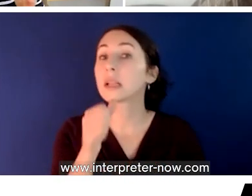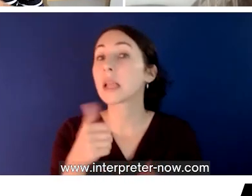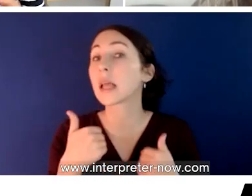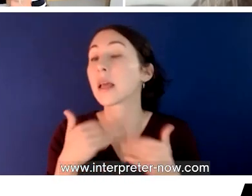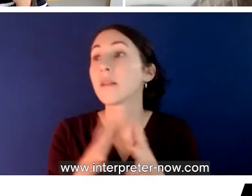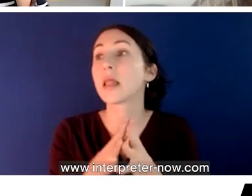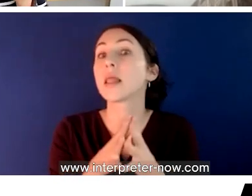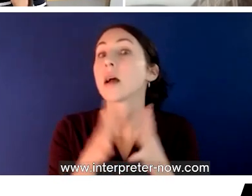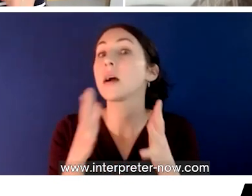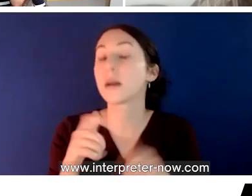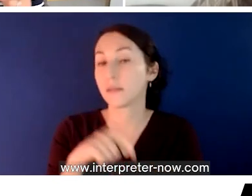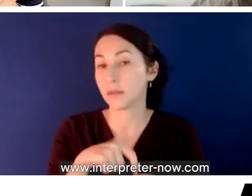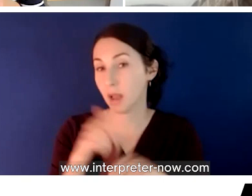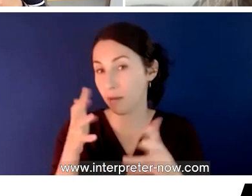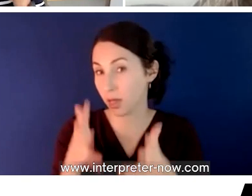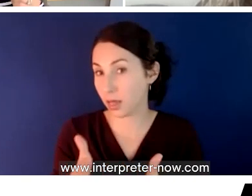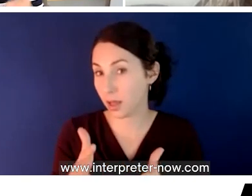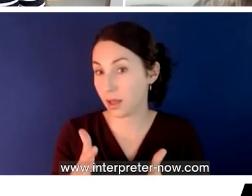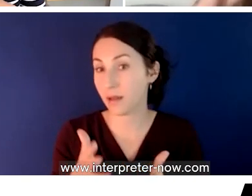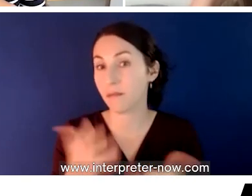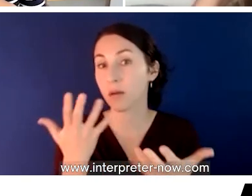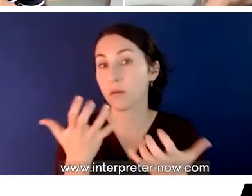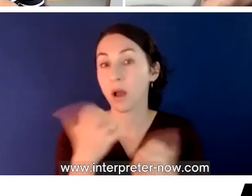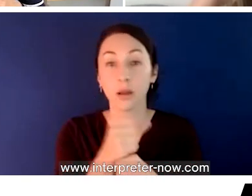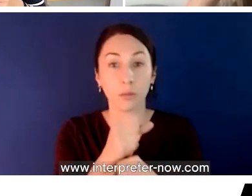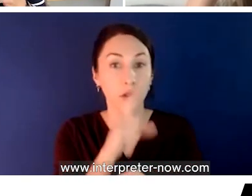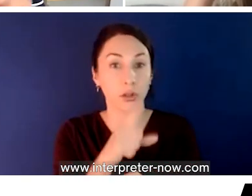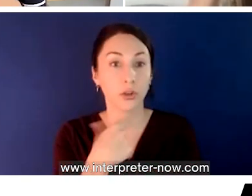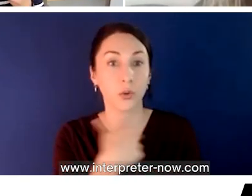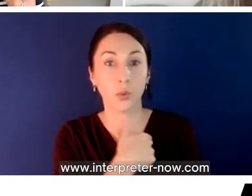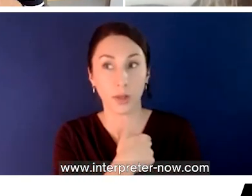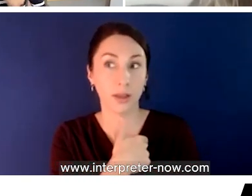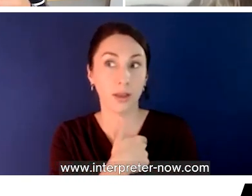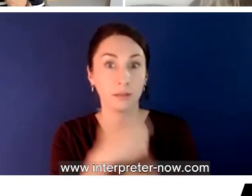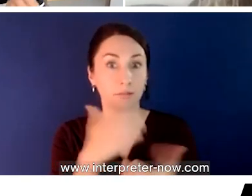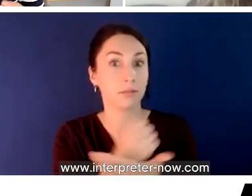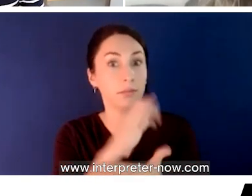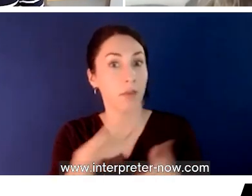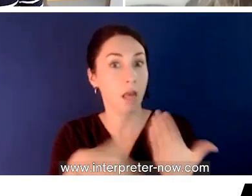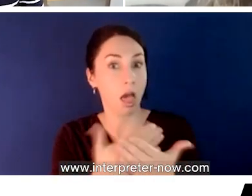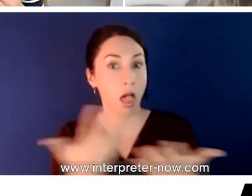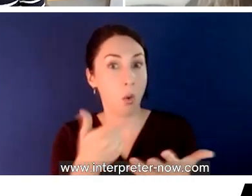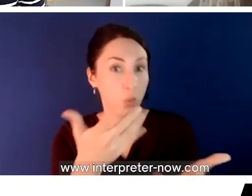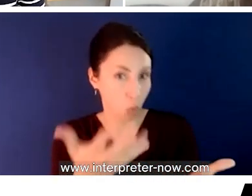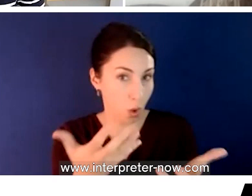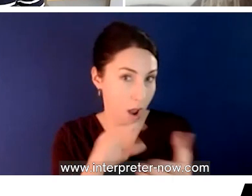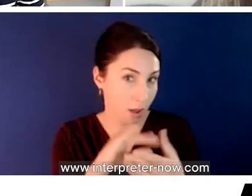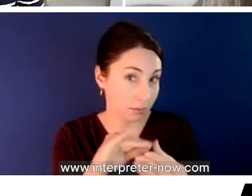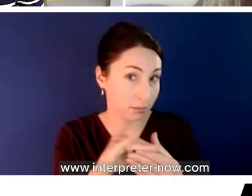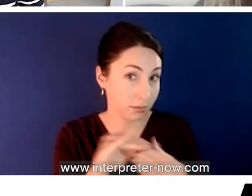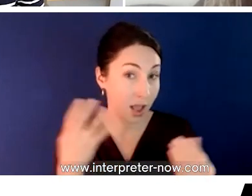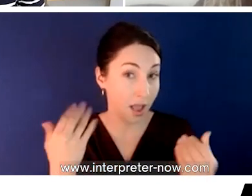we don't have a lot of time yet left, but I want to make sure that we caught everything that you wanted to say about this topic. Was there anything